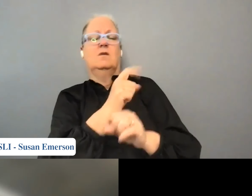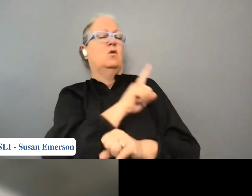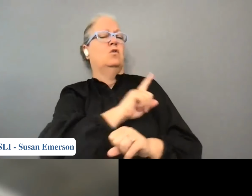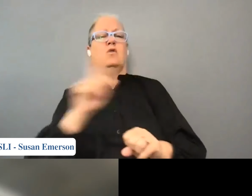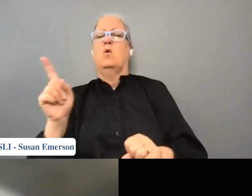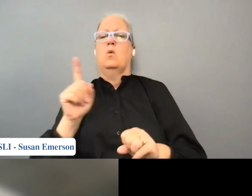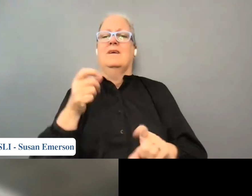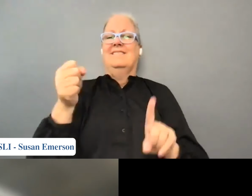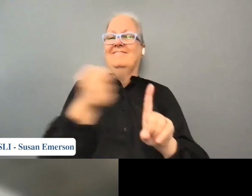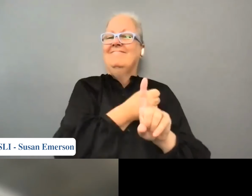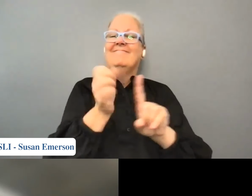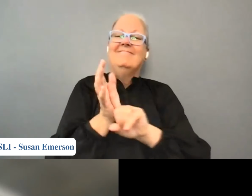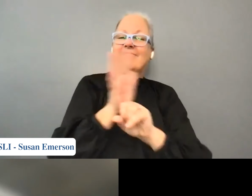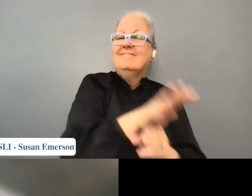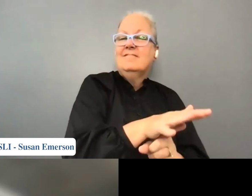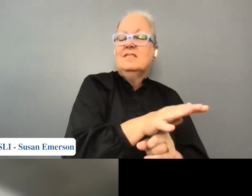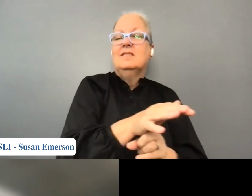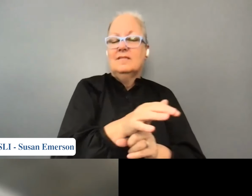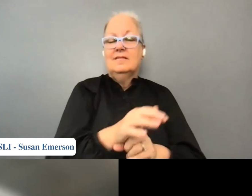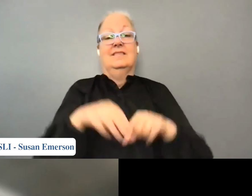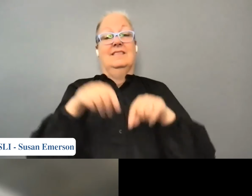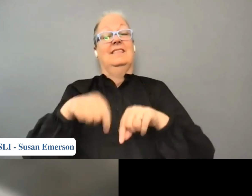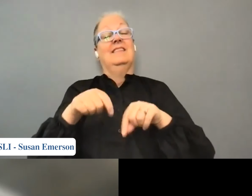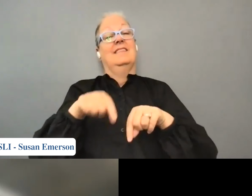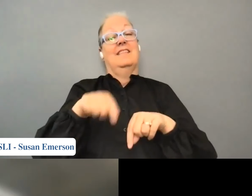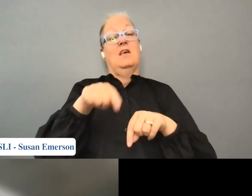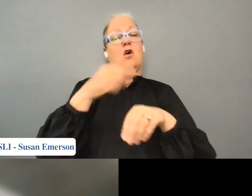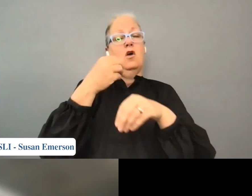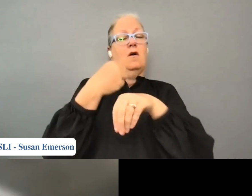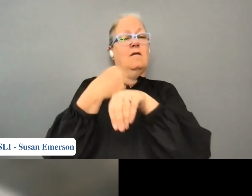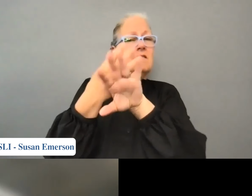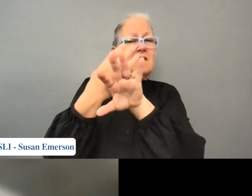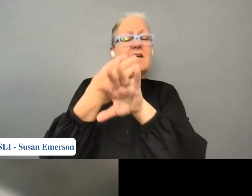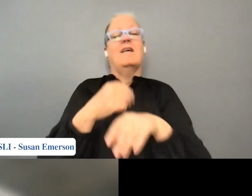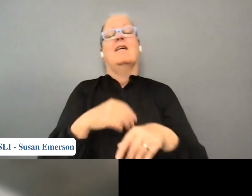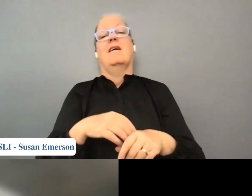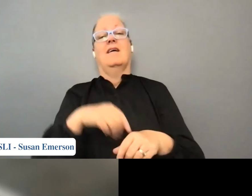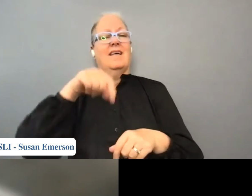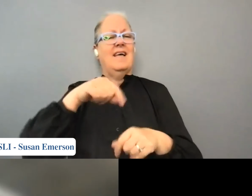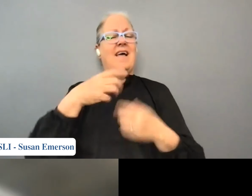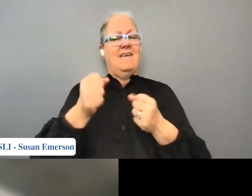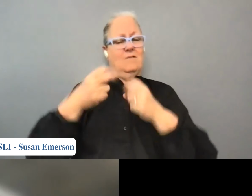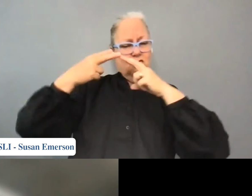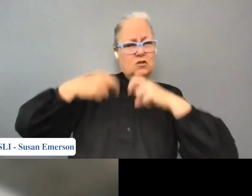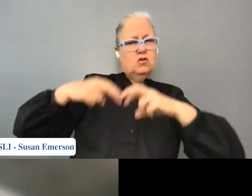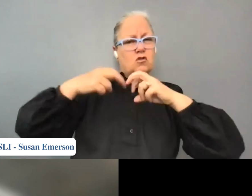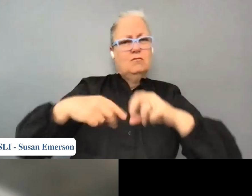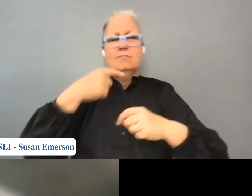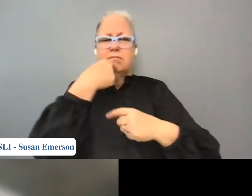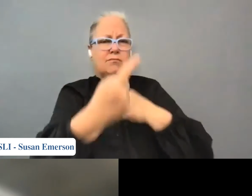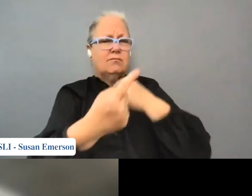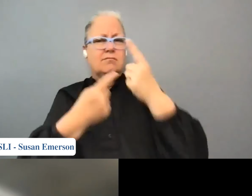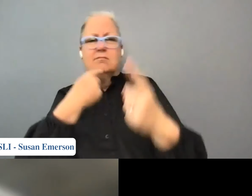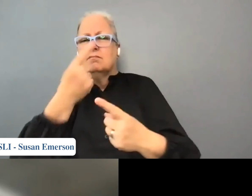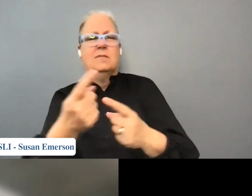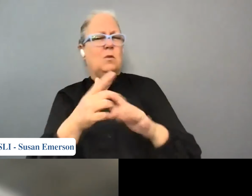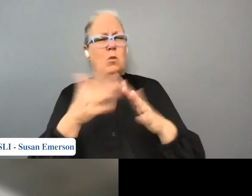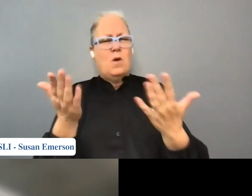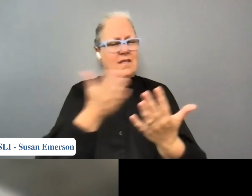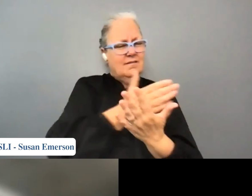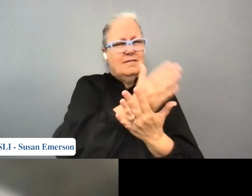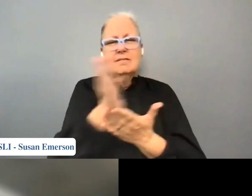to hear from in this webinar is recent research that provides evidence at this intersection and share